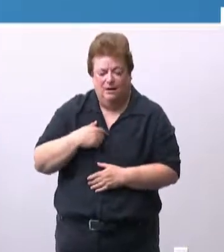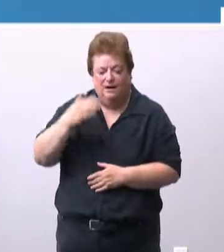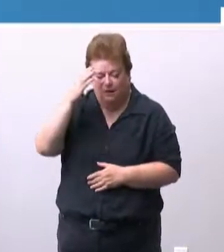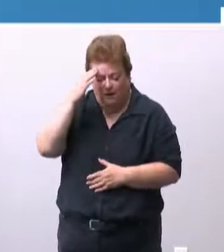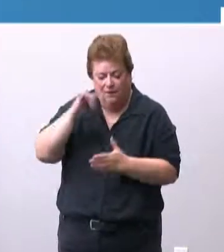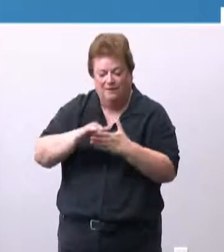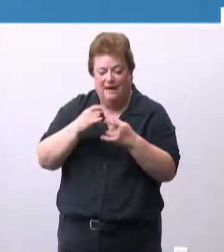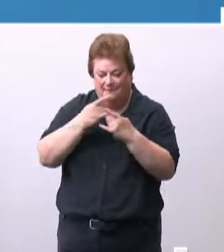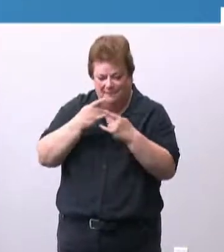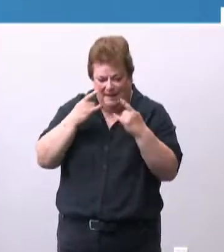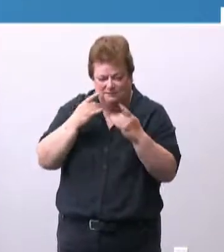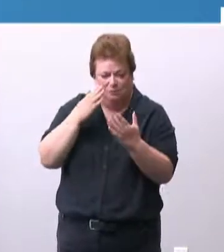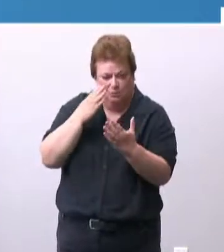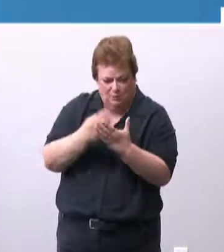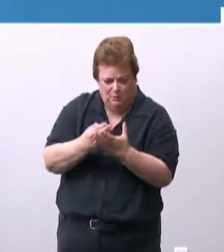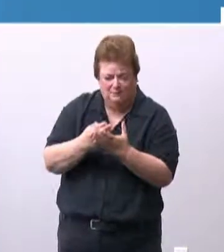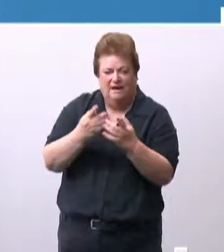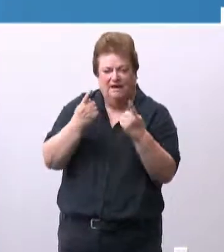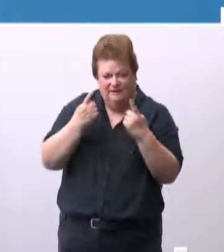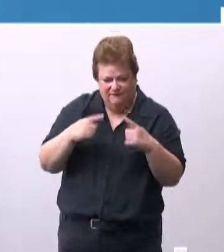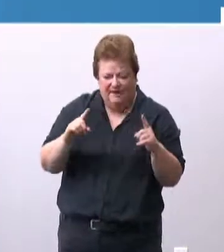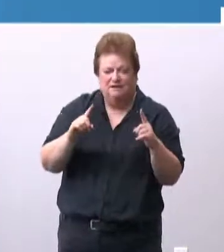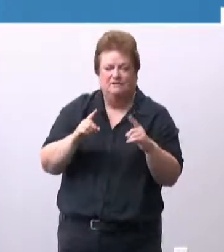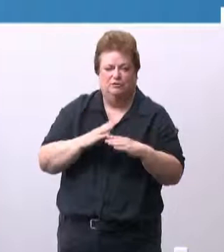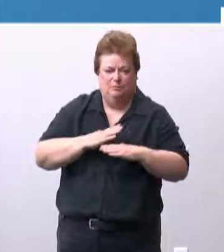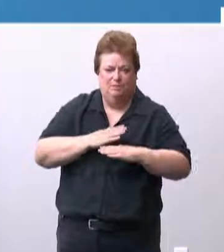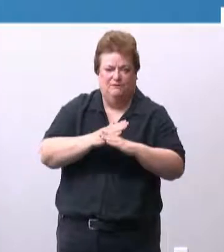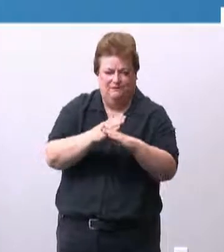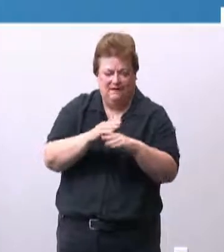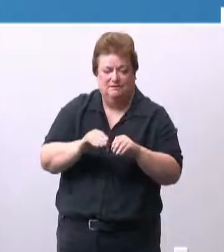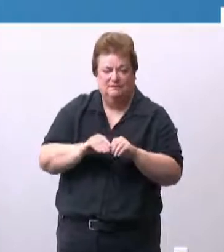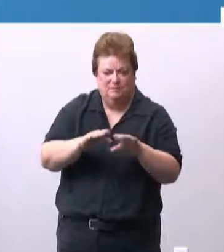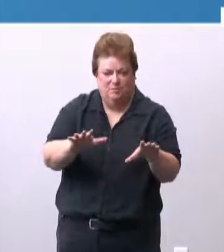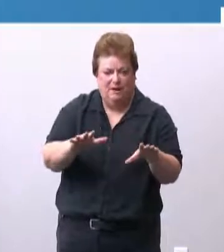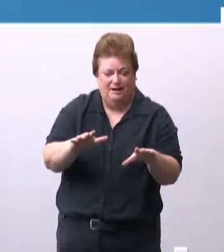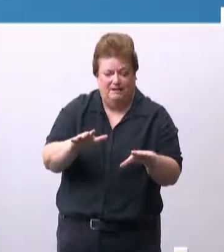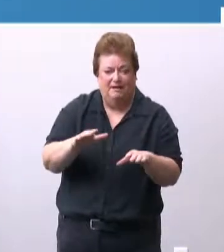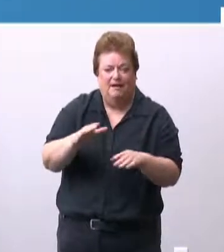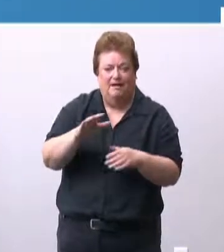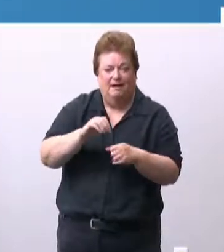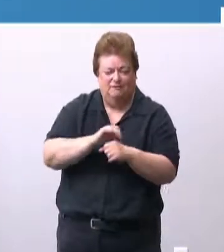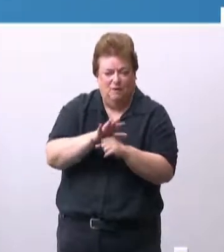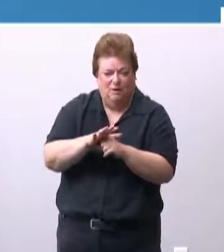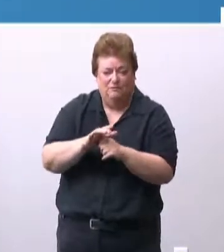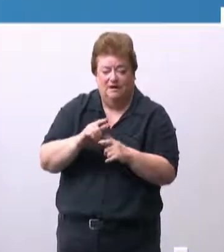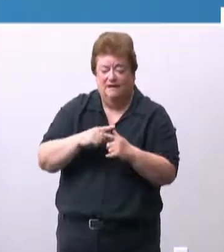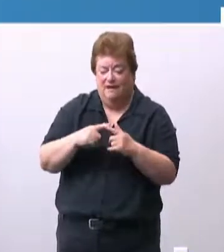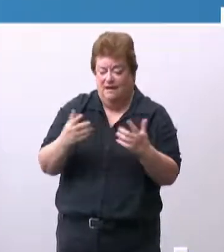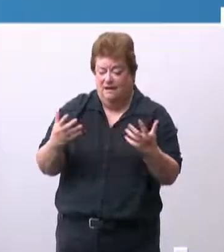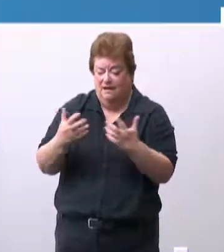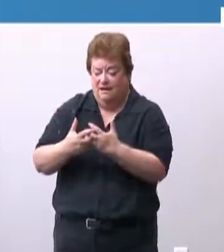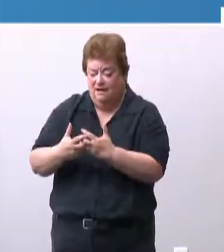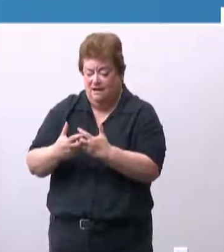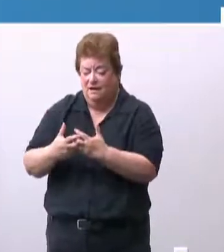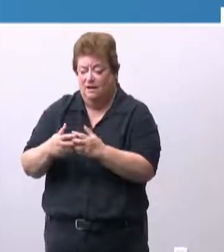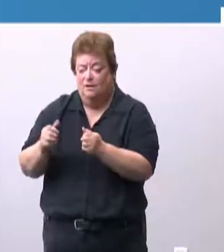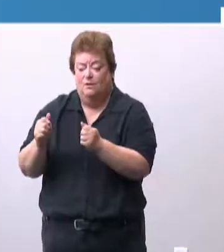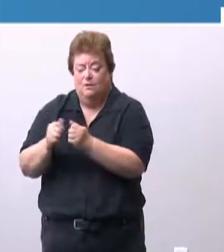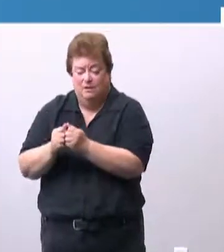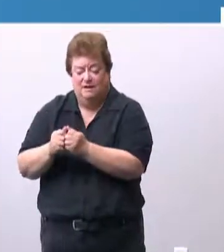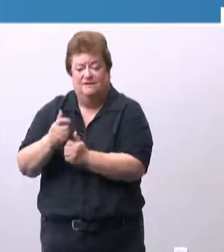effective in preventing some of the transmission. And then when you add that in combination with